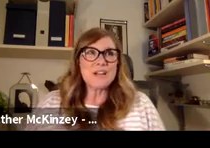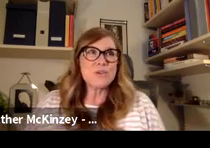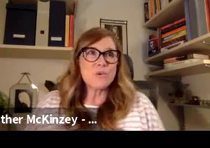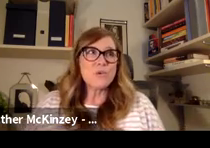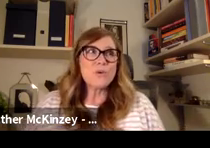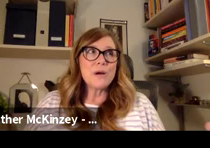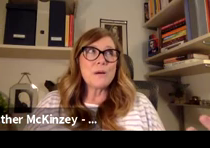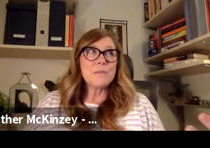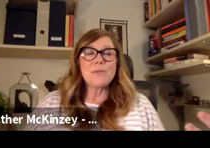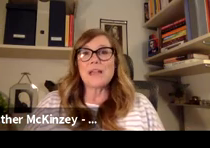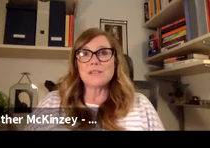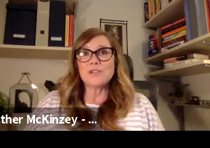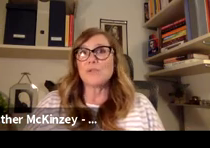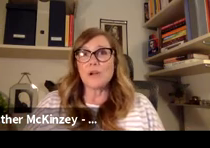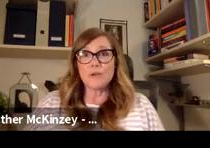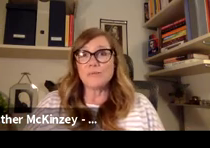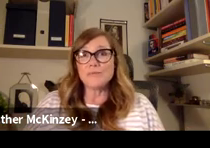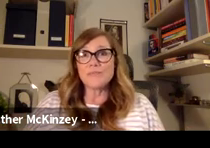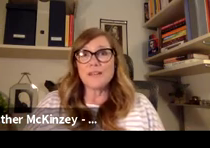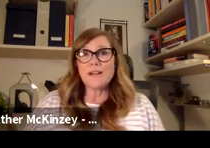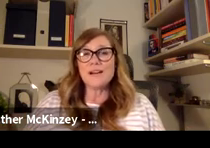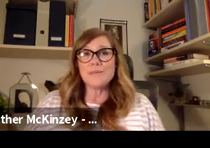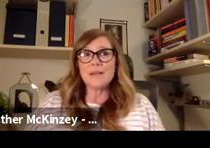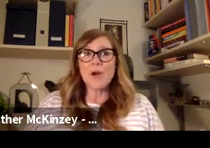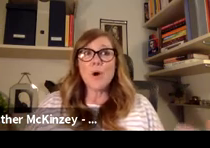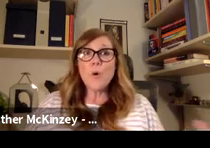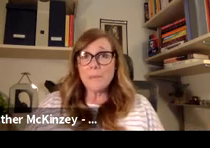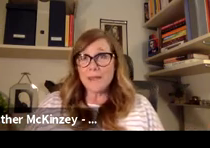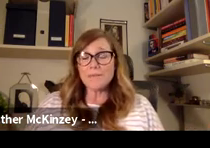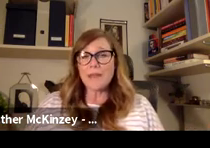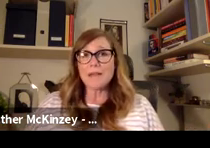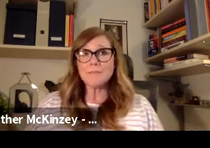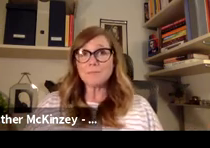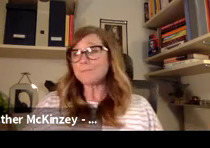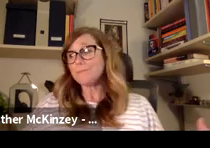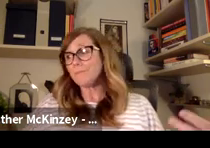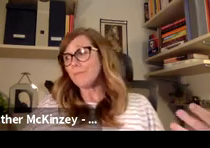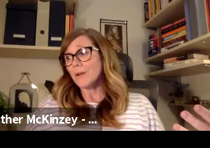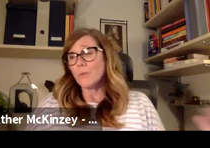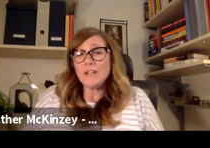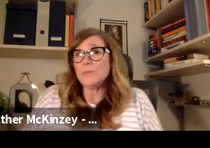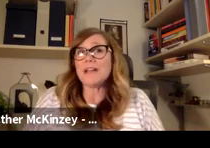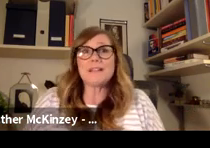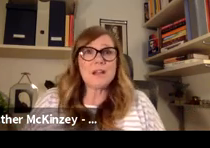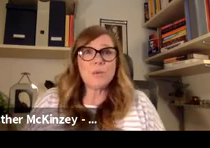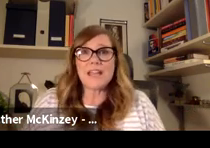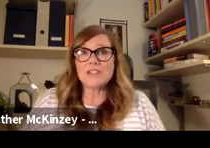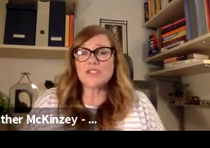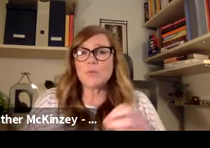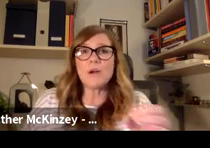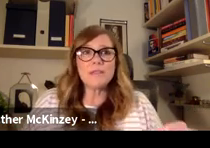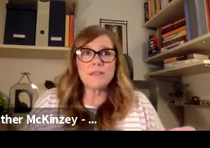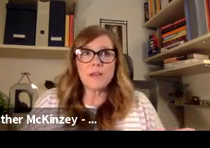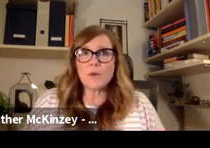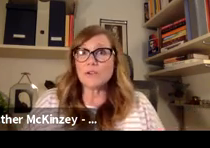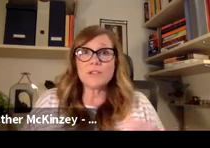really kind of cool place to grow. I'm hoping that what you might take away is